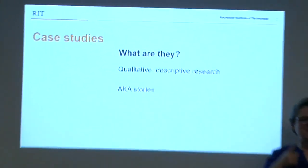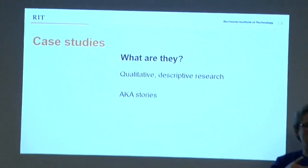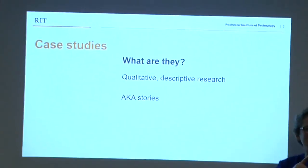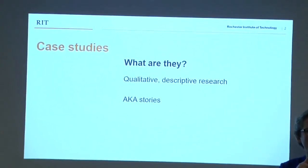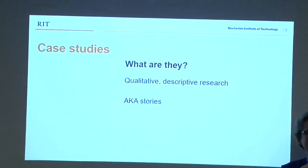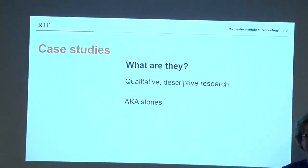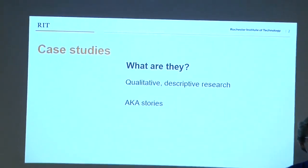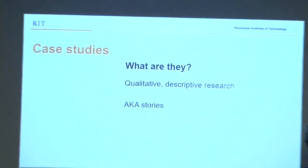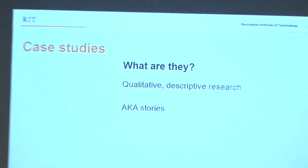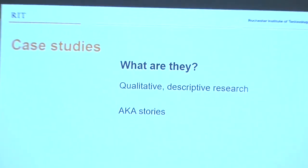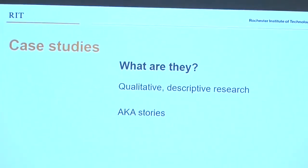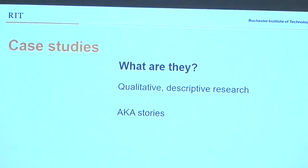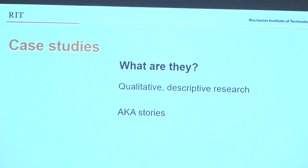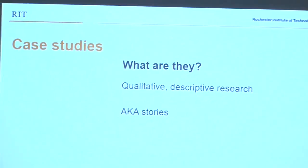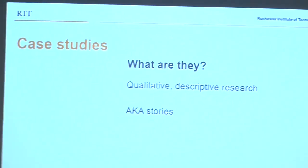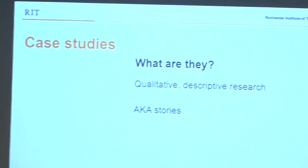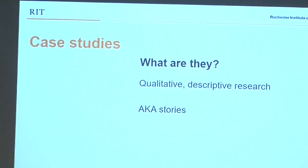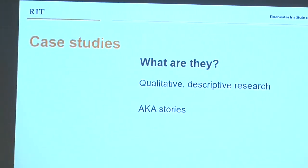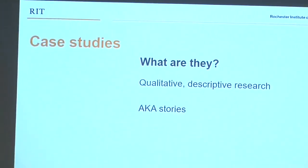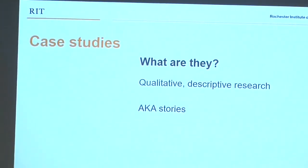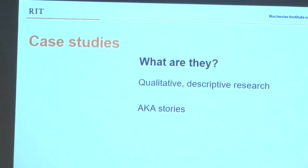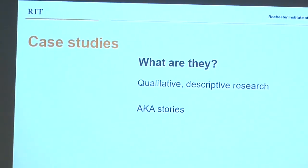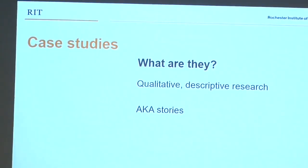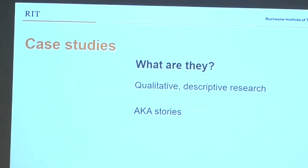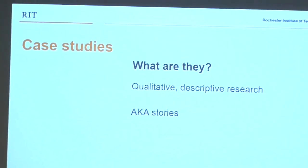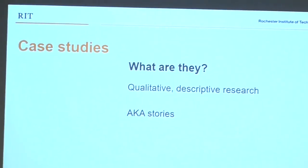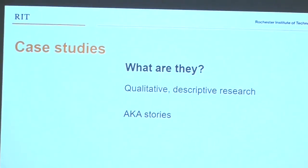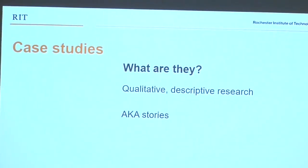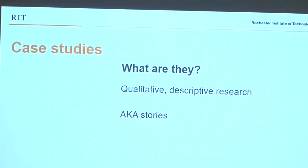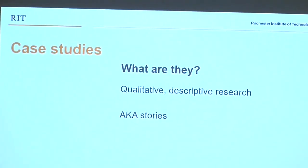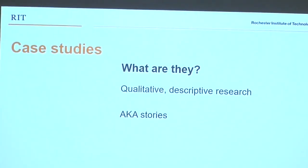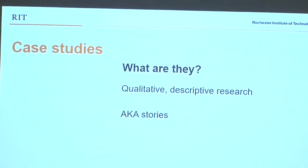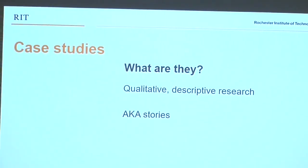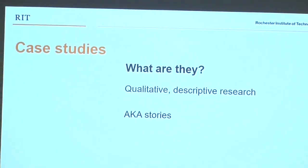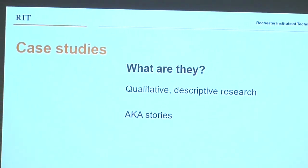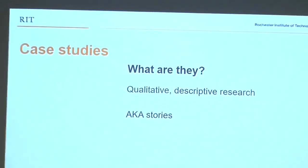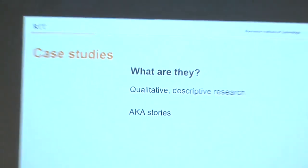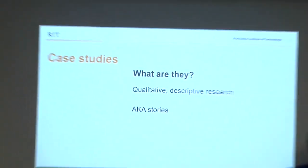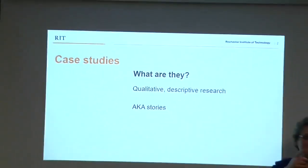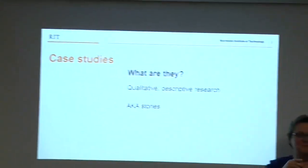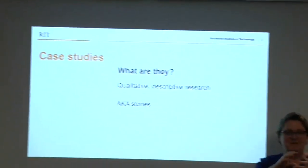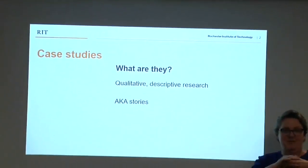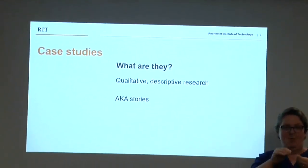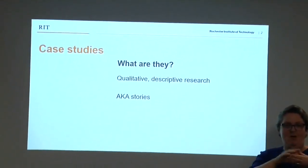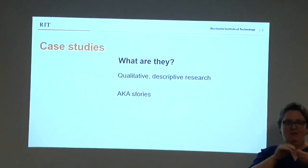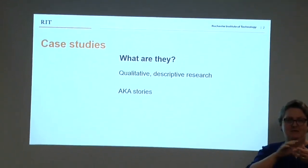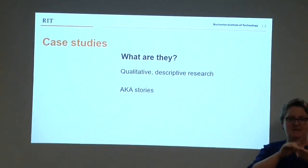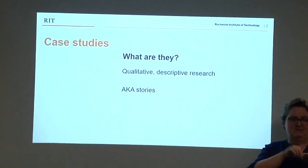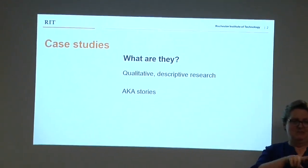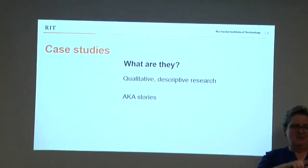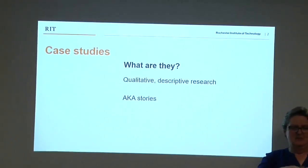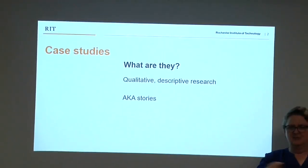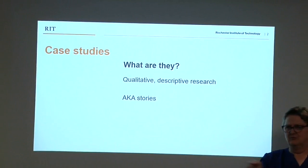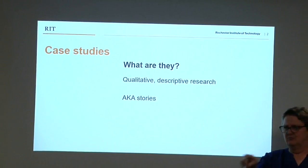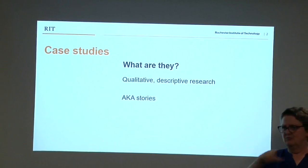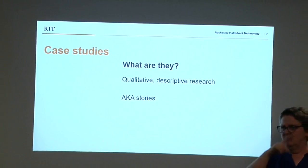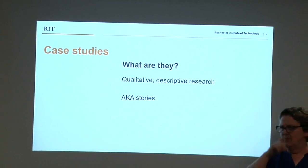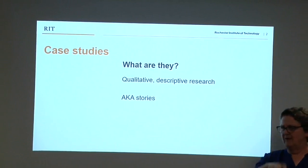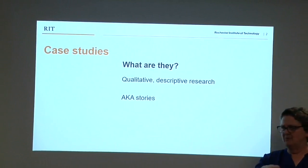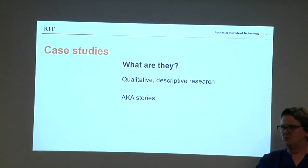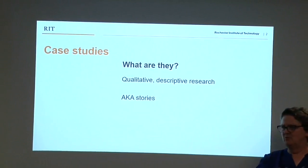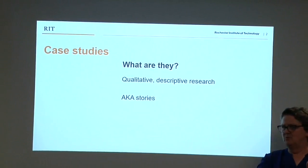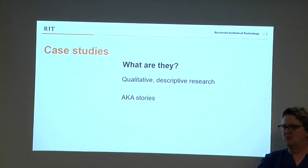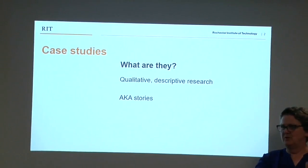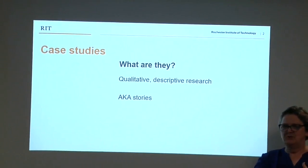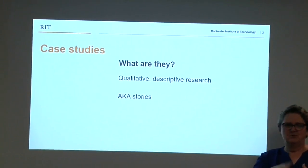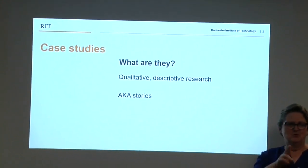studies? And so the wonky version, right, is that it's descriptive qualitative research. You don't have to be doing research to use a case study, though.